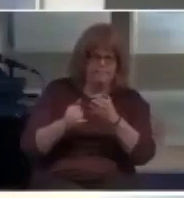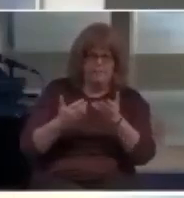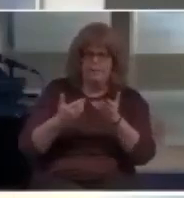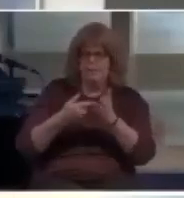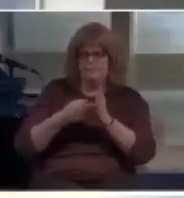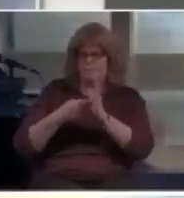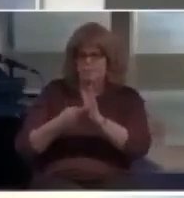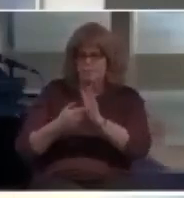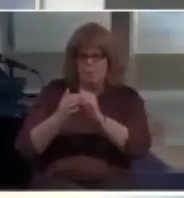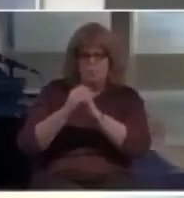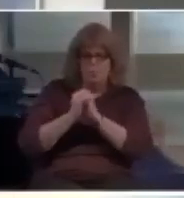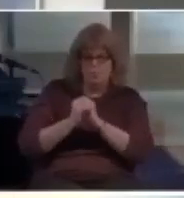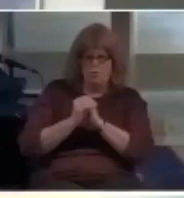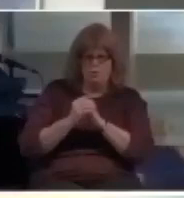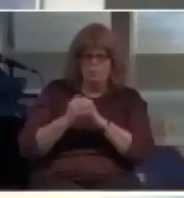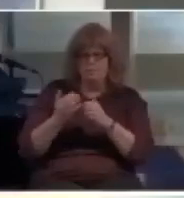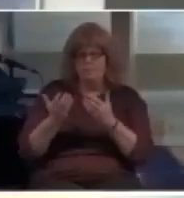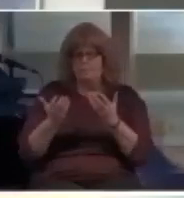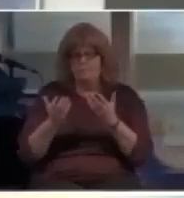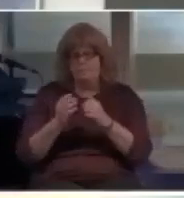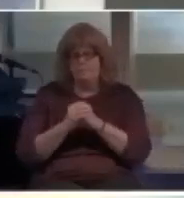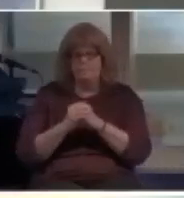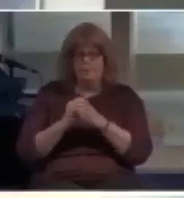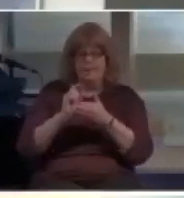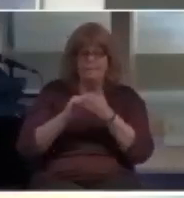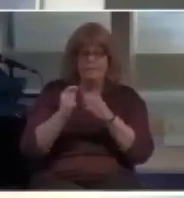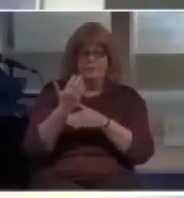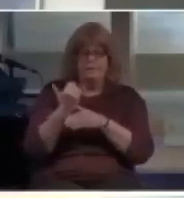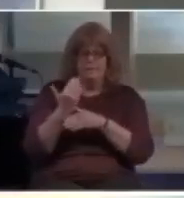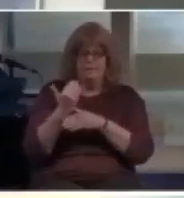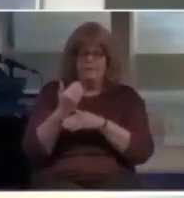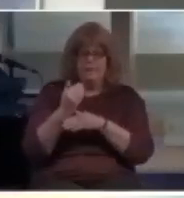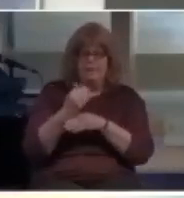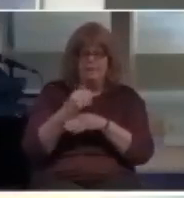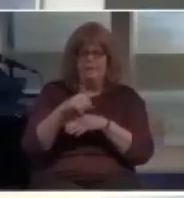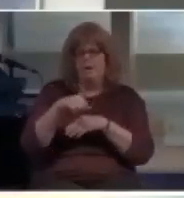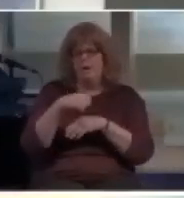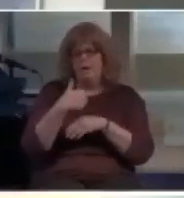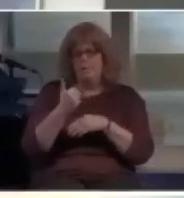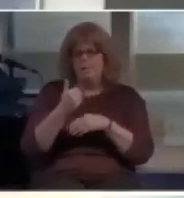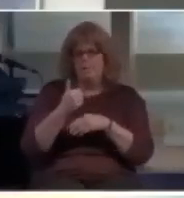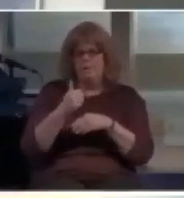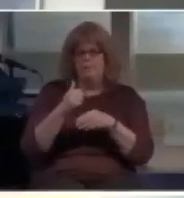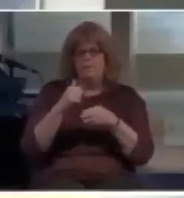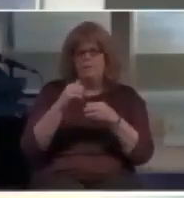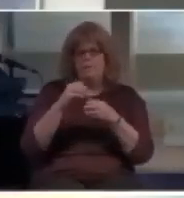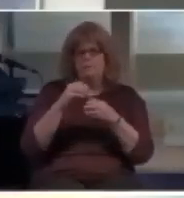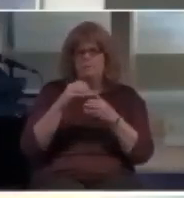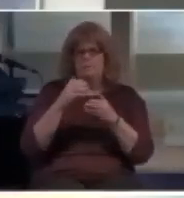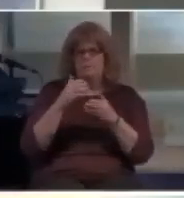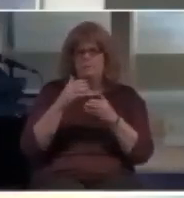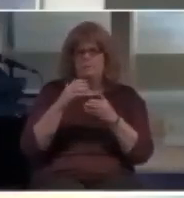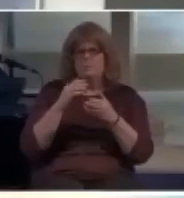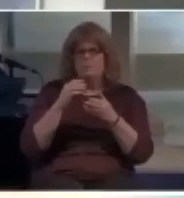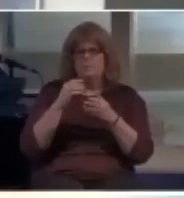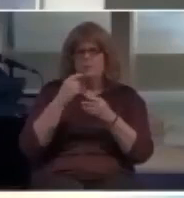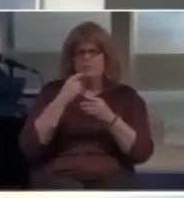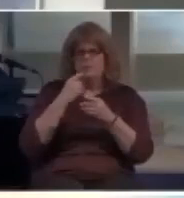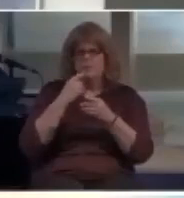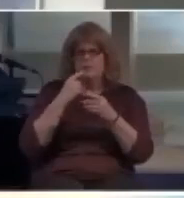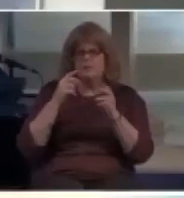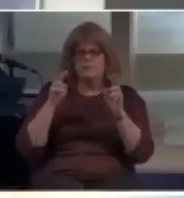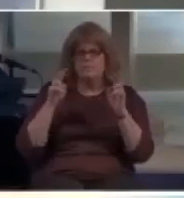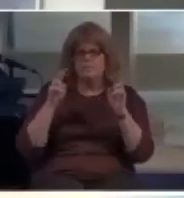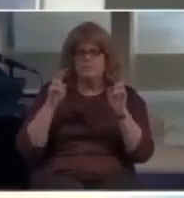their worship. And then in verse 15, we have another one of these poieos, if you will, and he says,